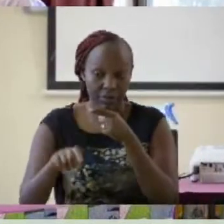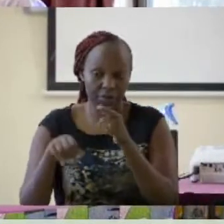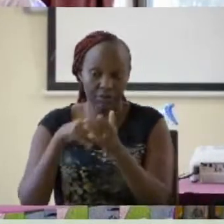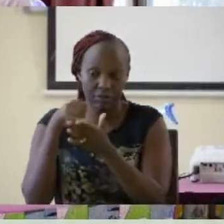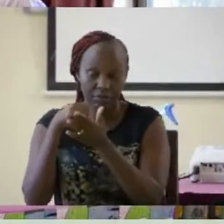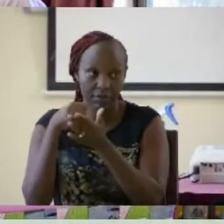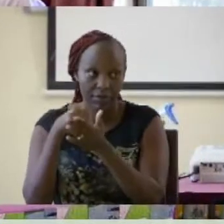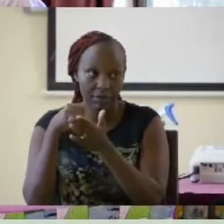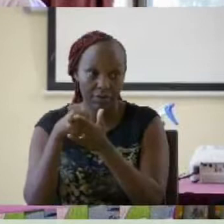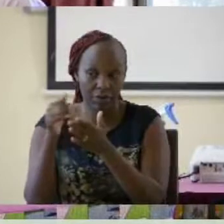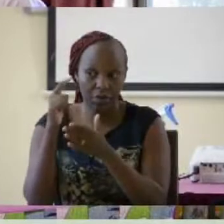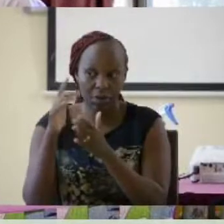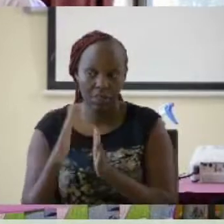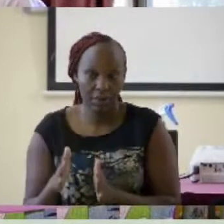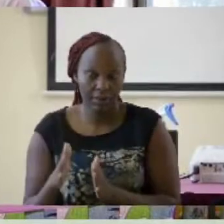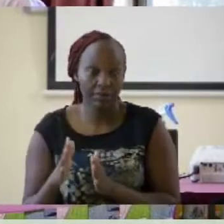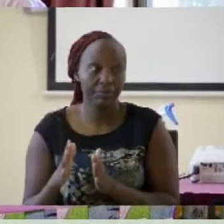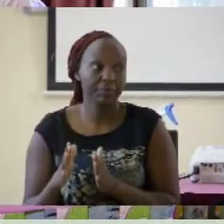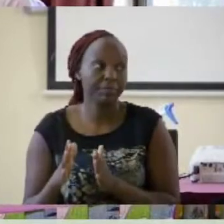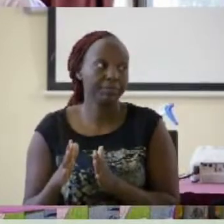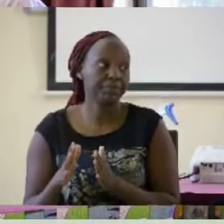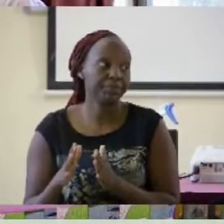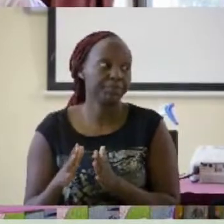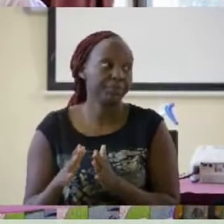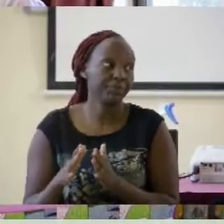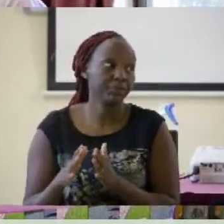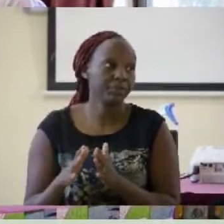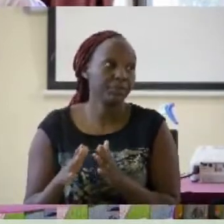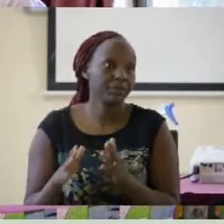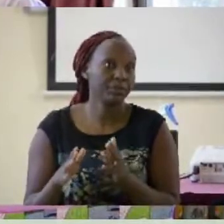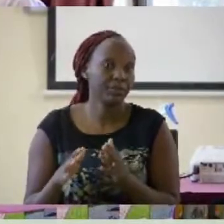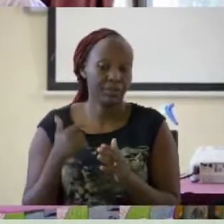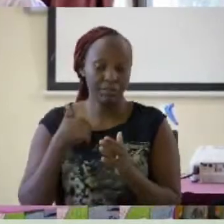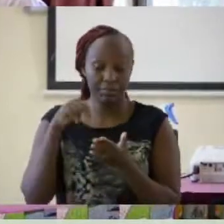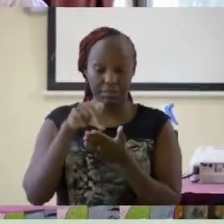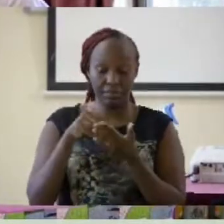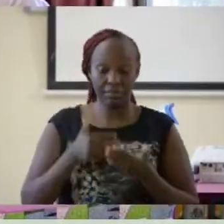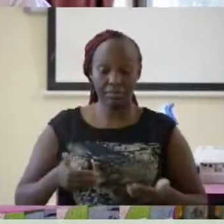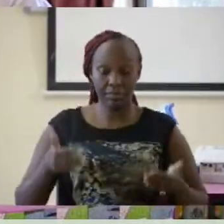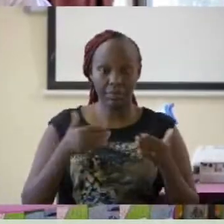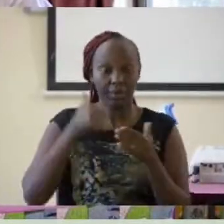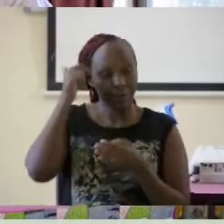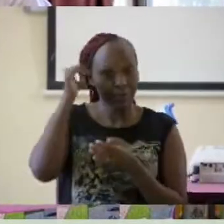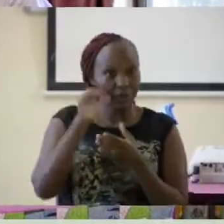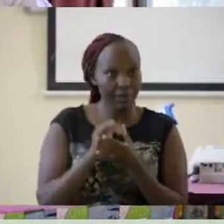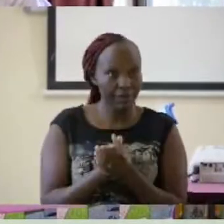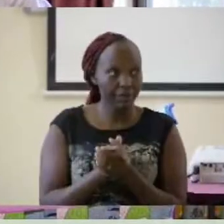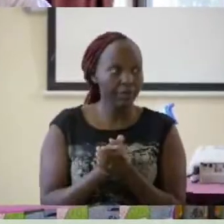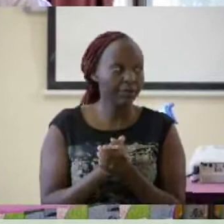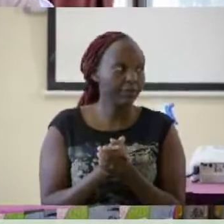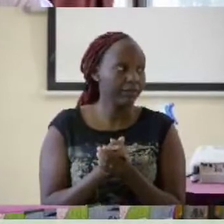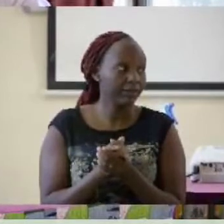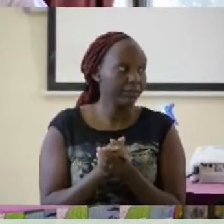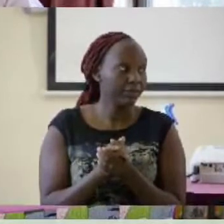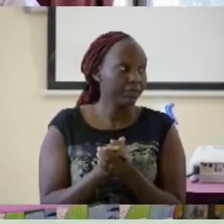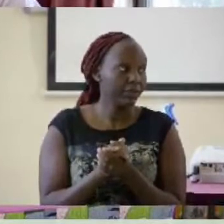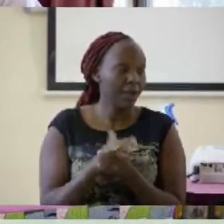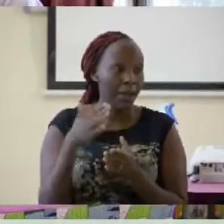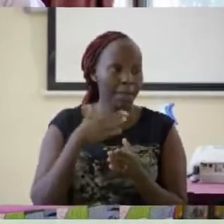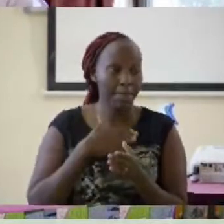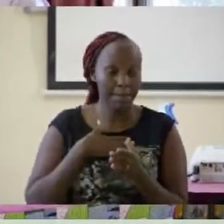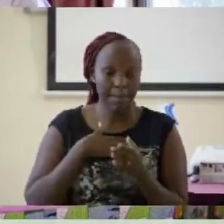involve lawyers. And as I stand here, I believe I am